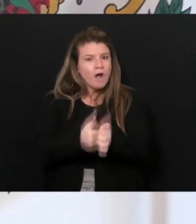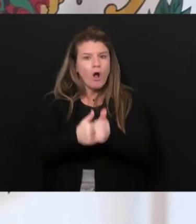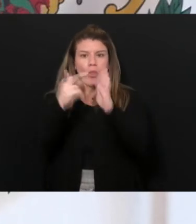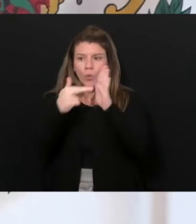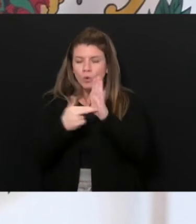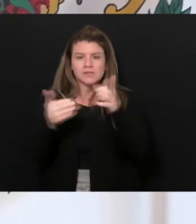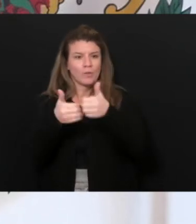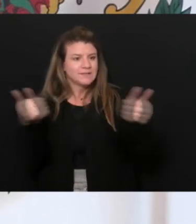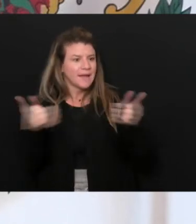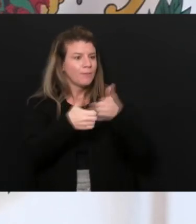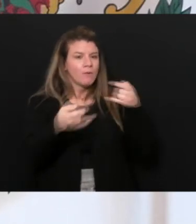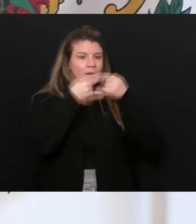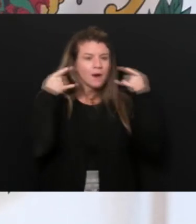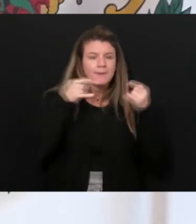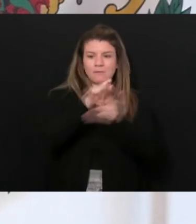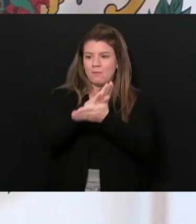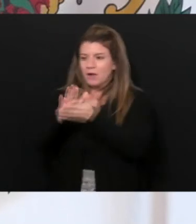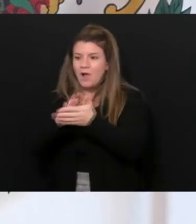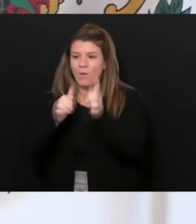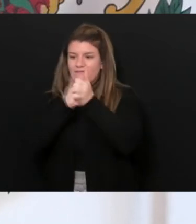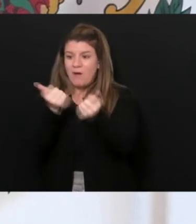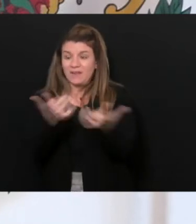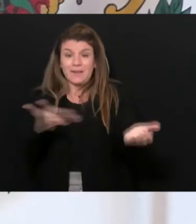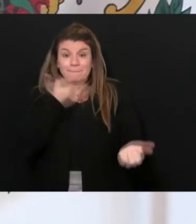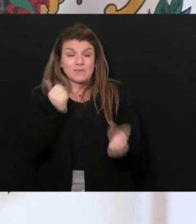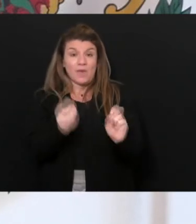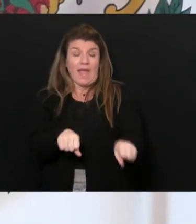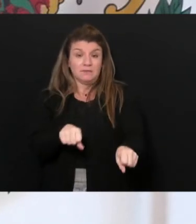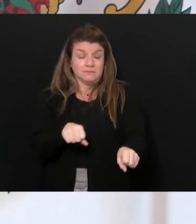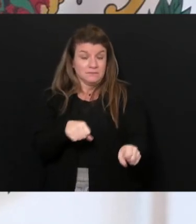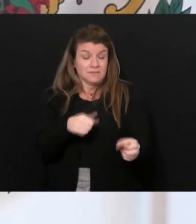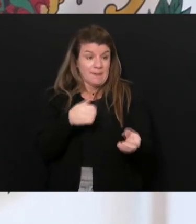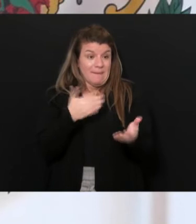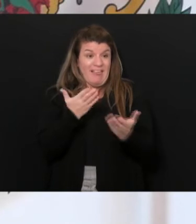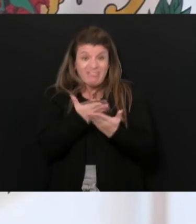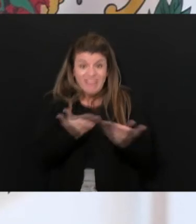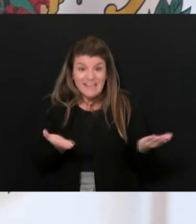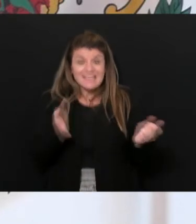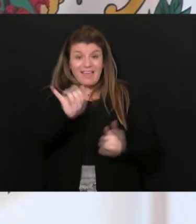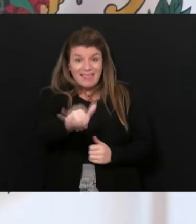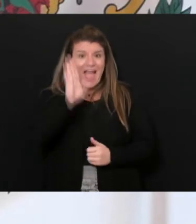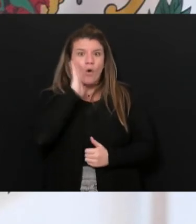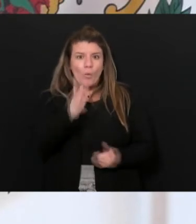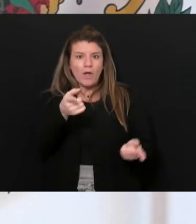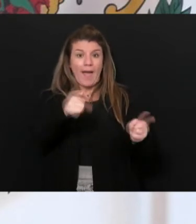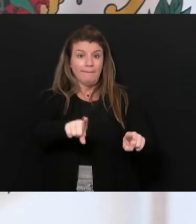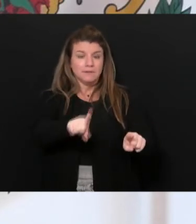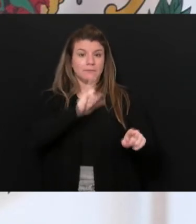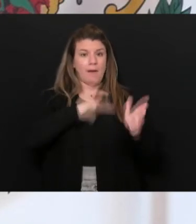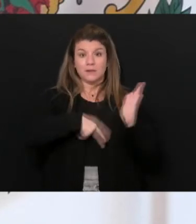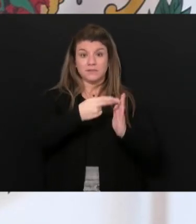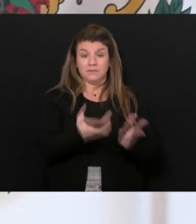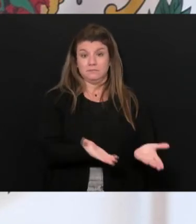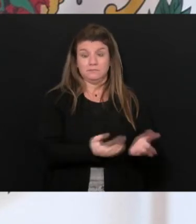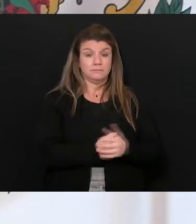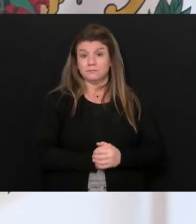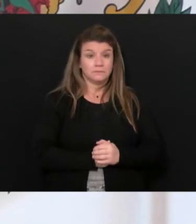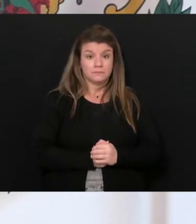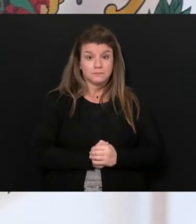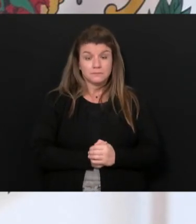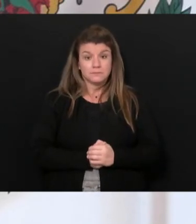every way as best we possibly can, and things like this are going to happen. They just plain are,